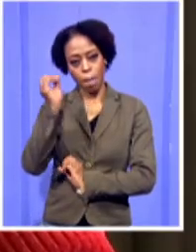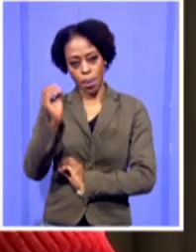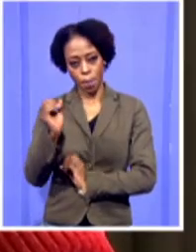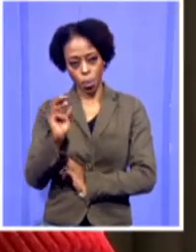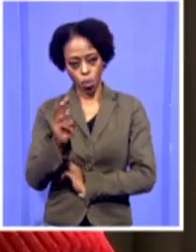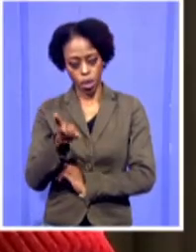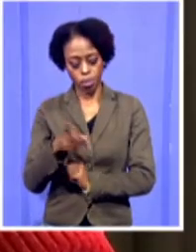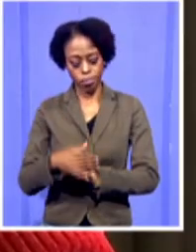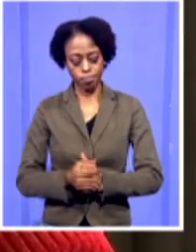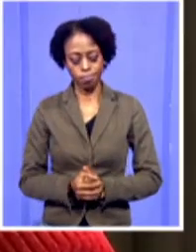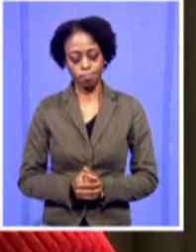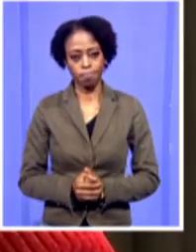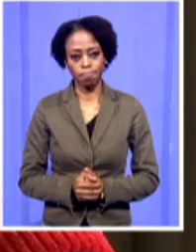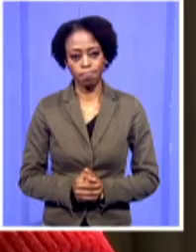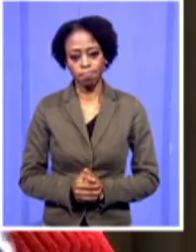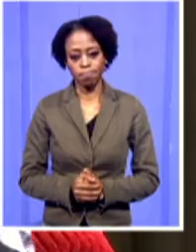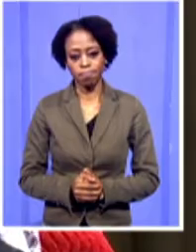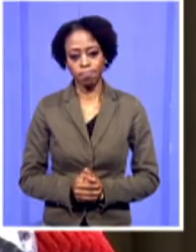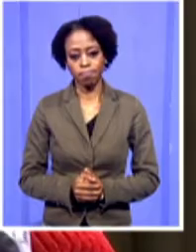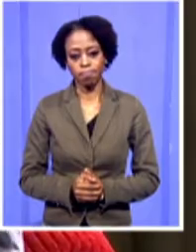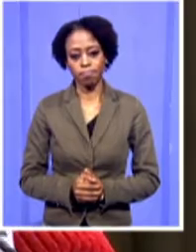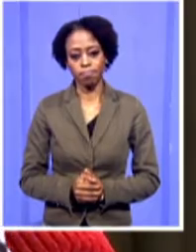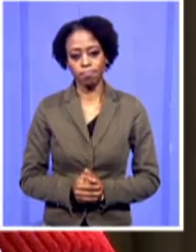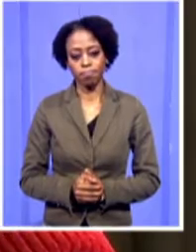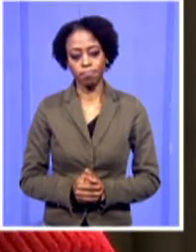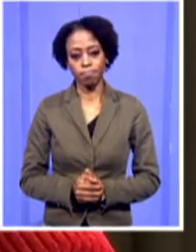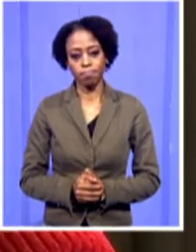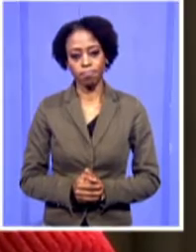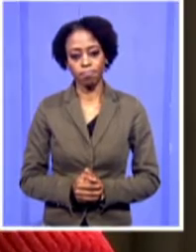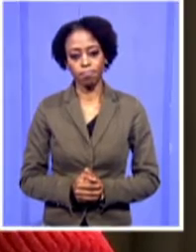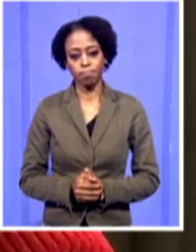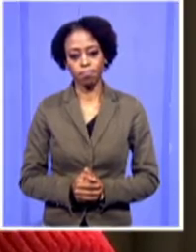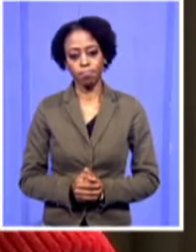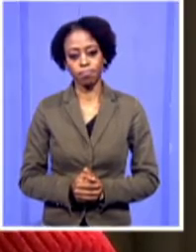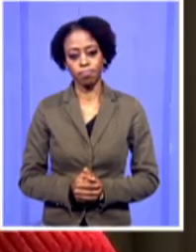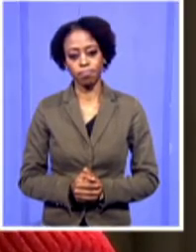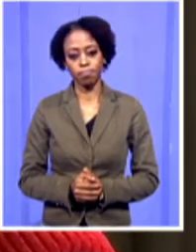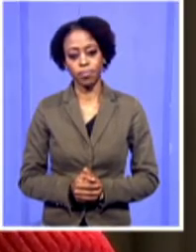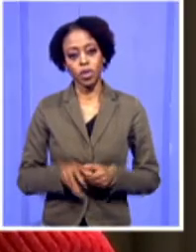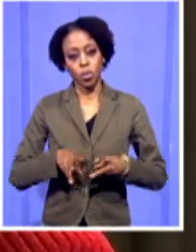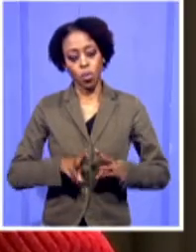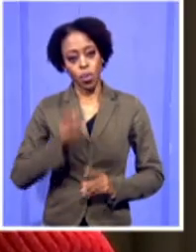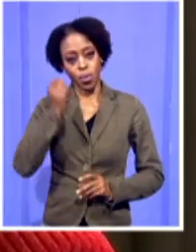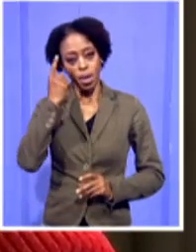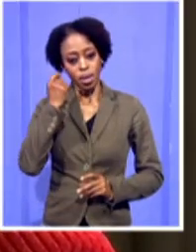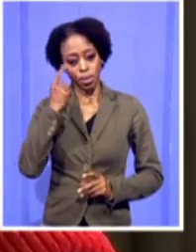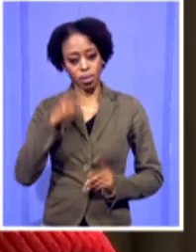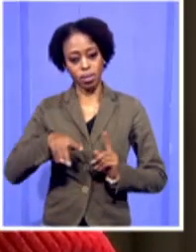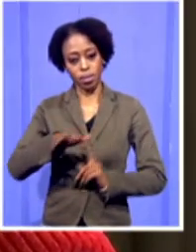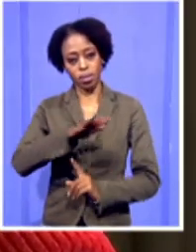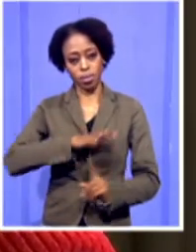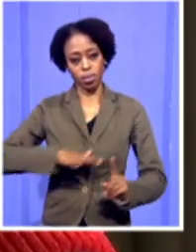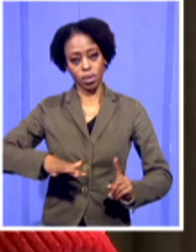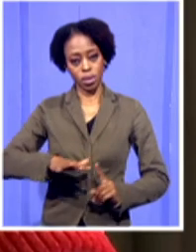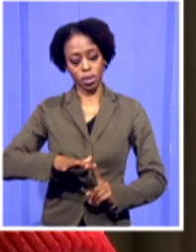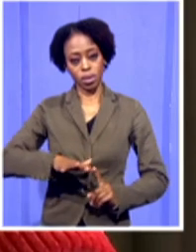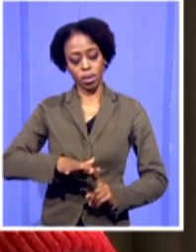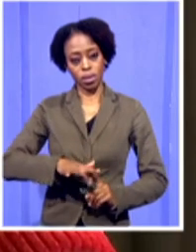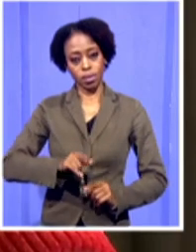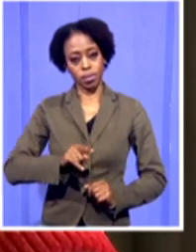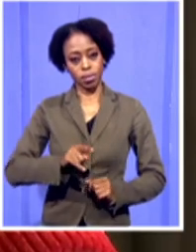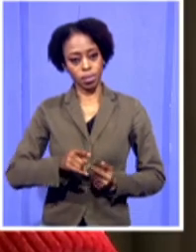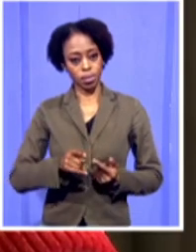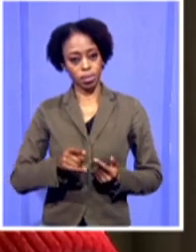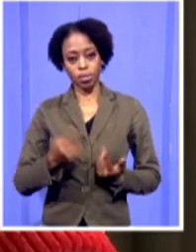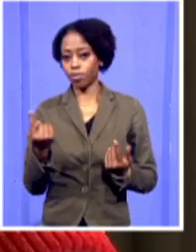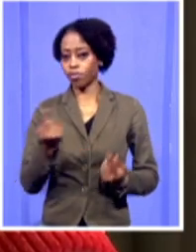speaks. And according to our own understanding, Chair, that was the